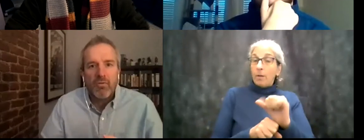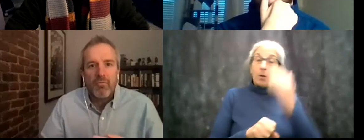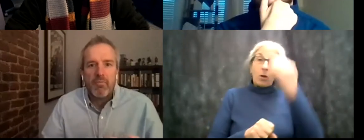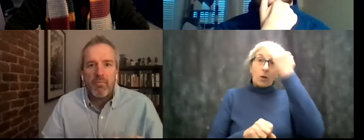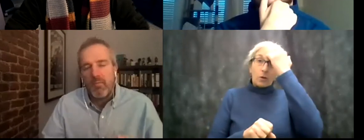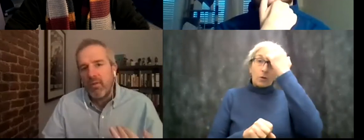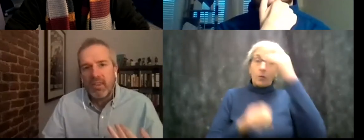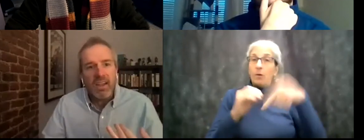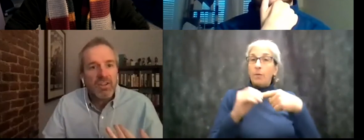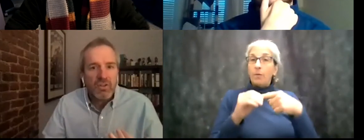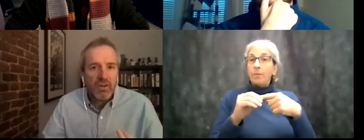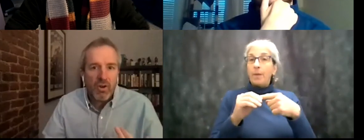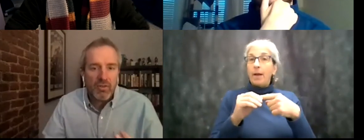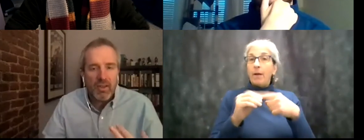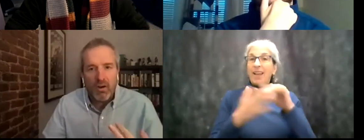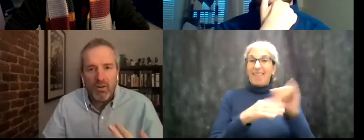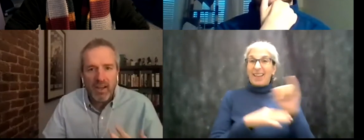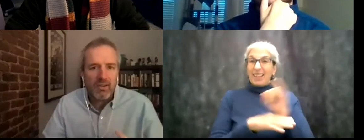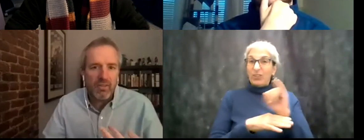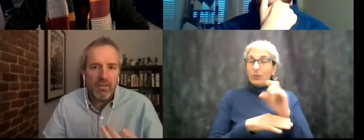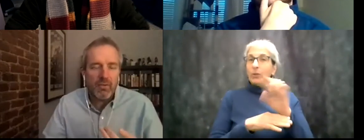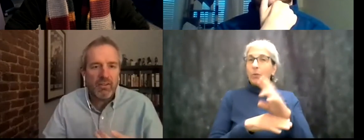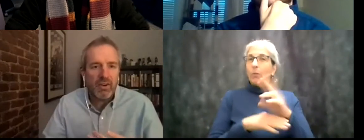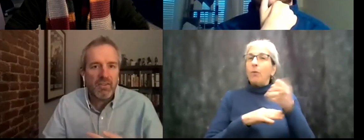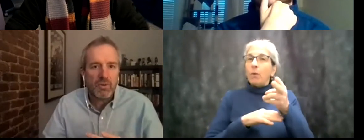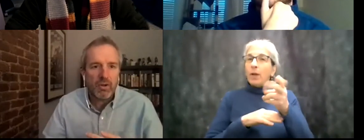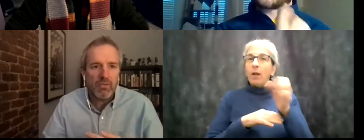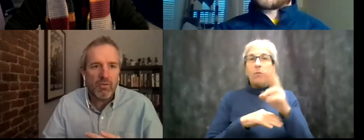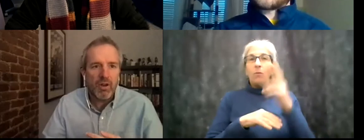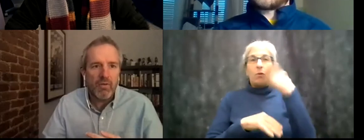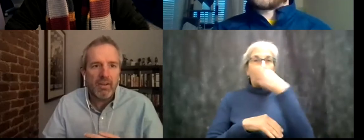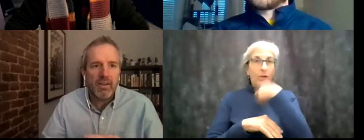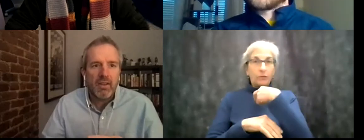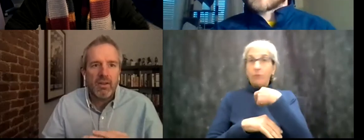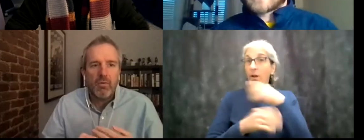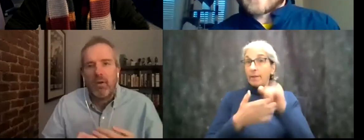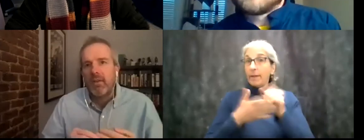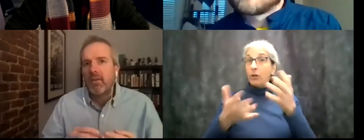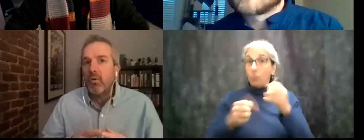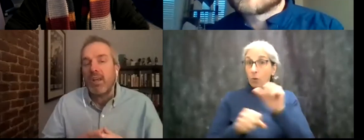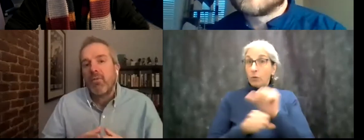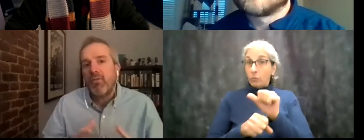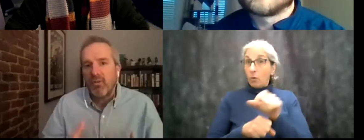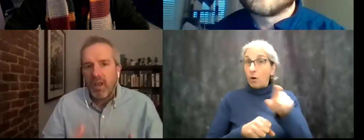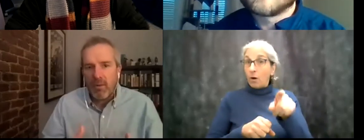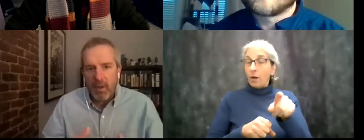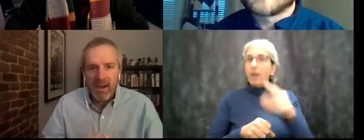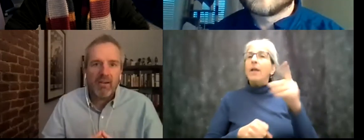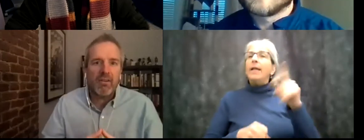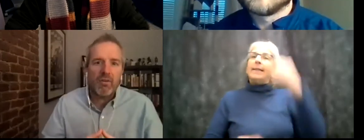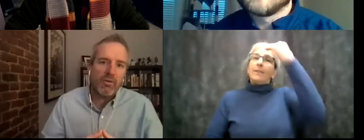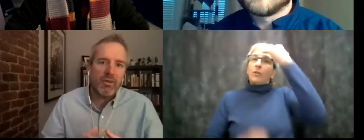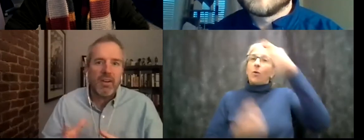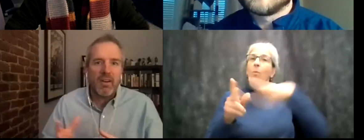know, the industry or the hotel or the restaurant that you're working for, knowing, you know, what type of food they